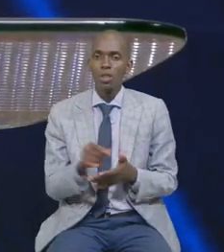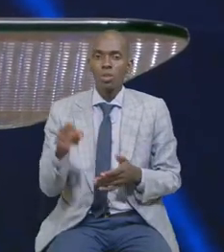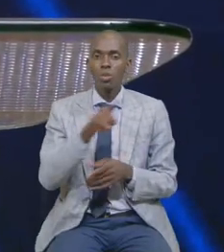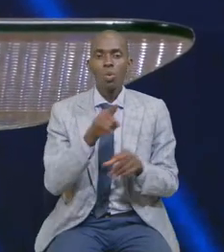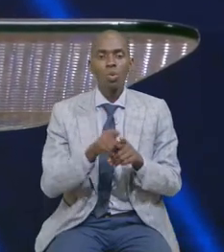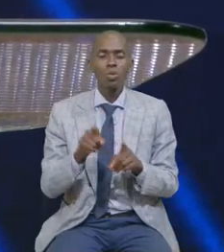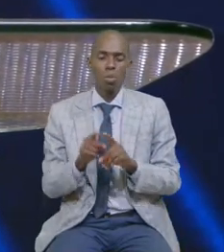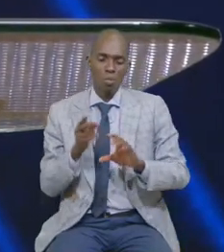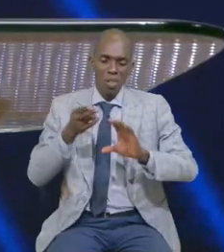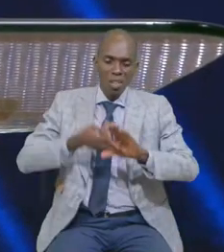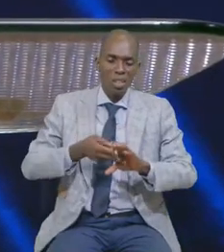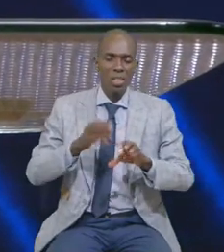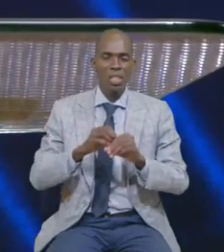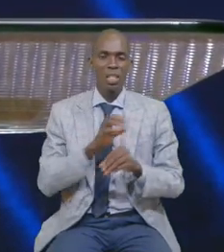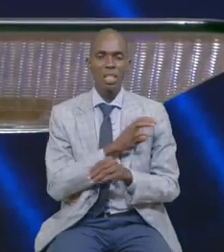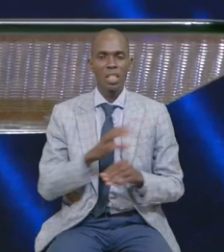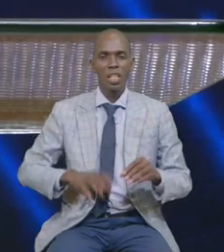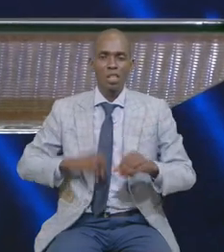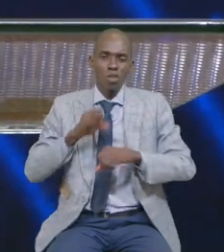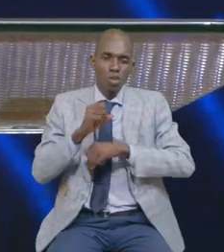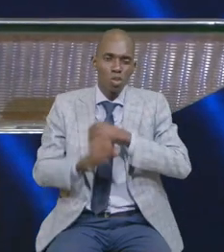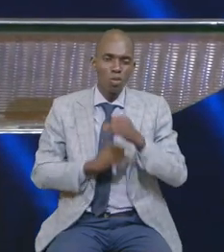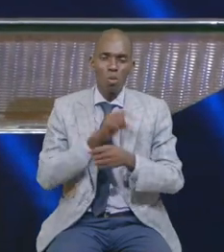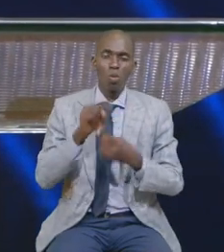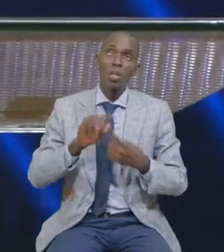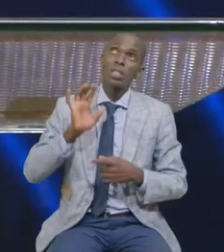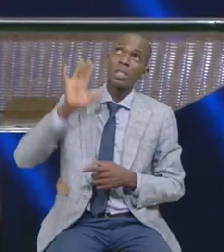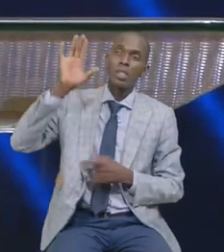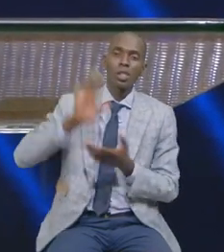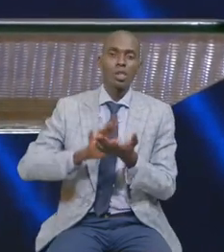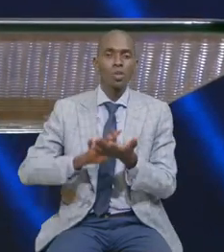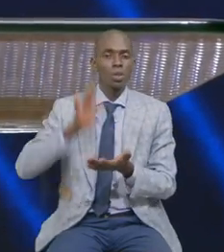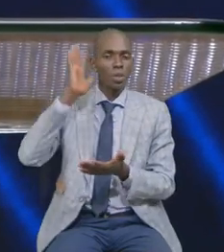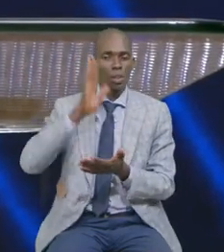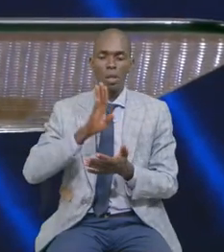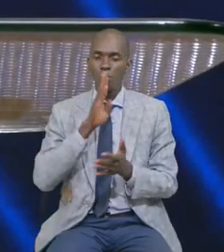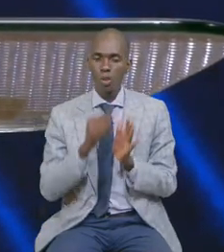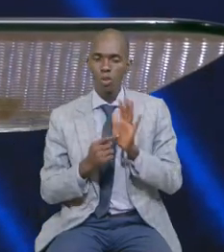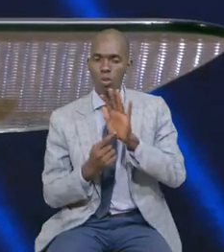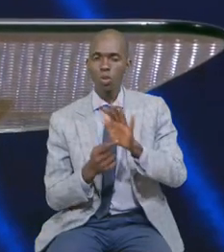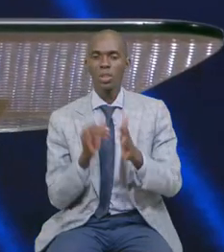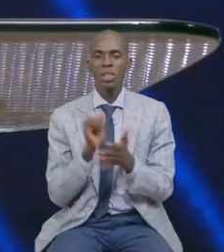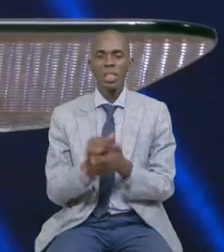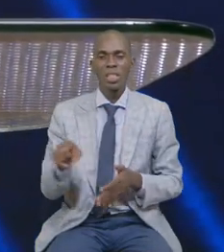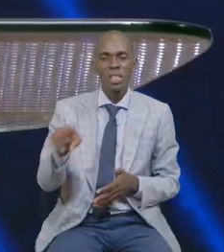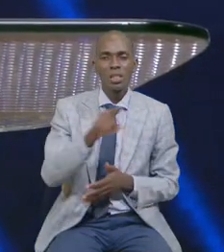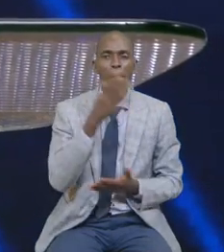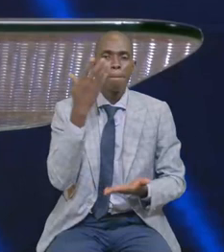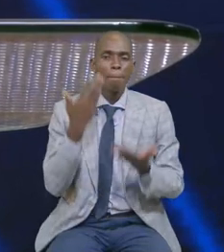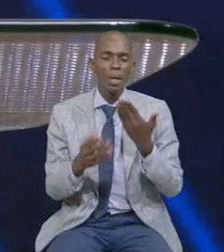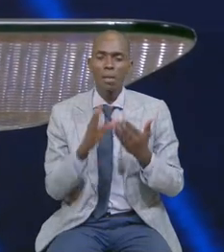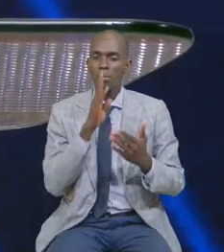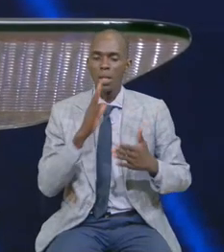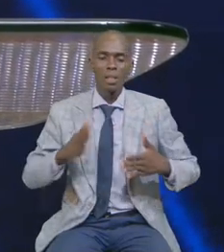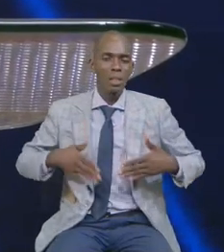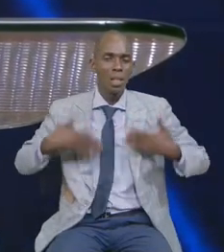Christ suffering wherein is Glory shall be revealed and ye that ye may be glad